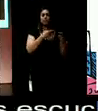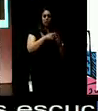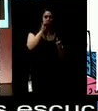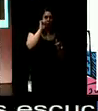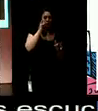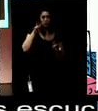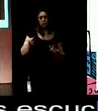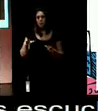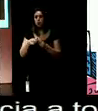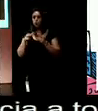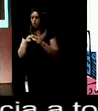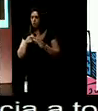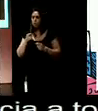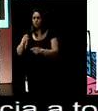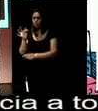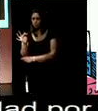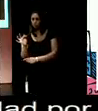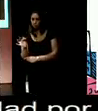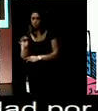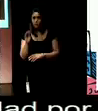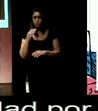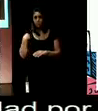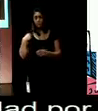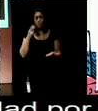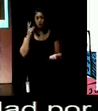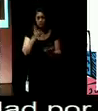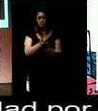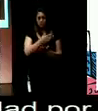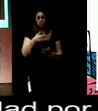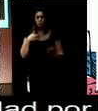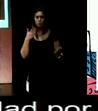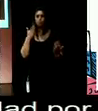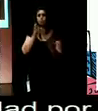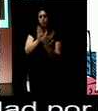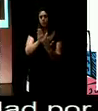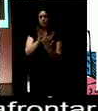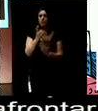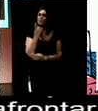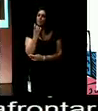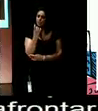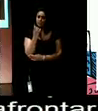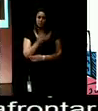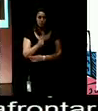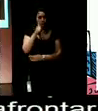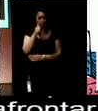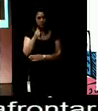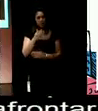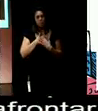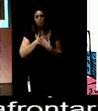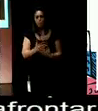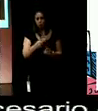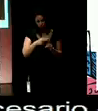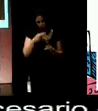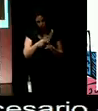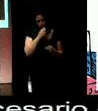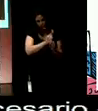the society equally. To face these challenges and opportunities, we must count